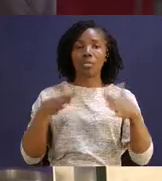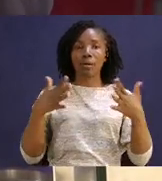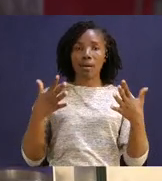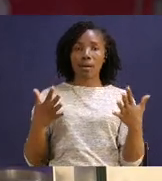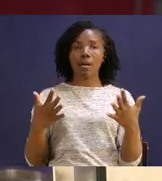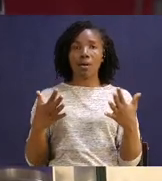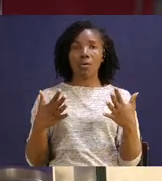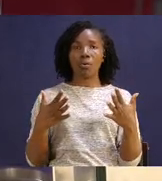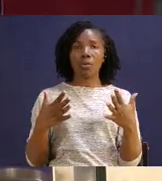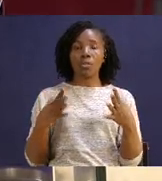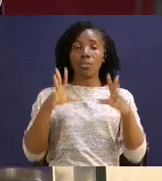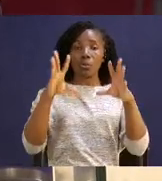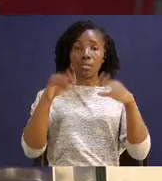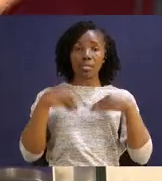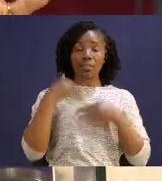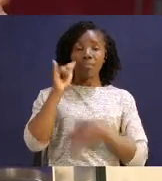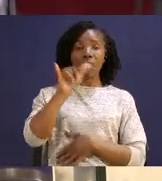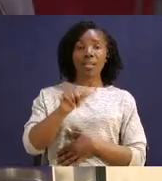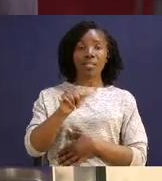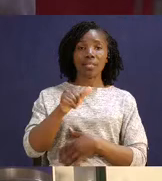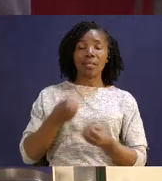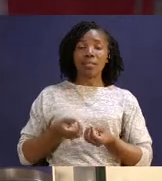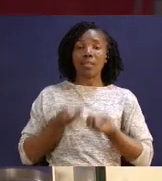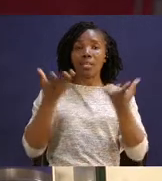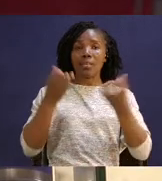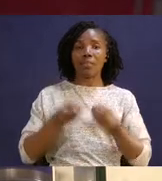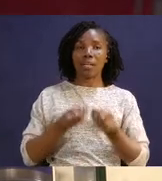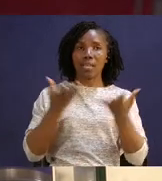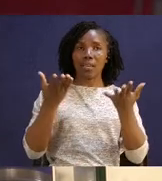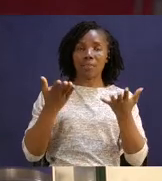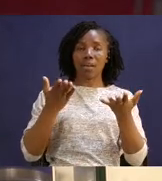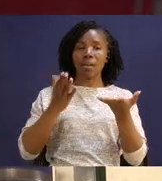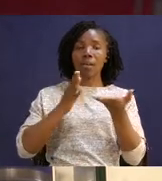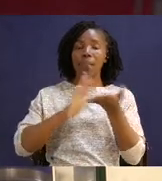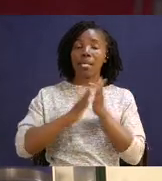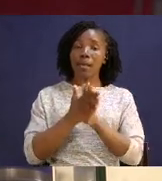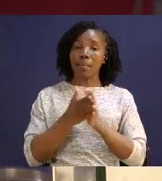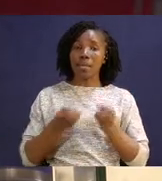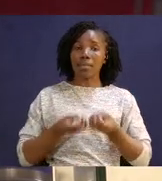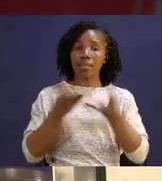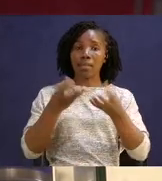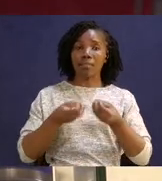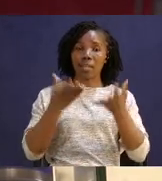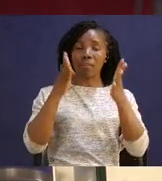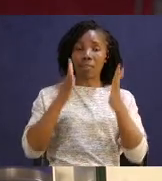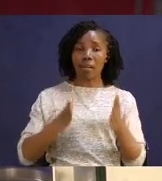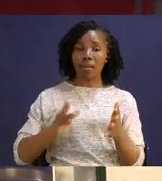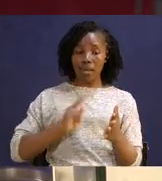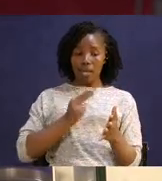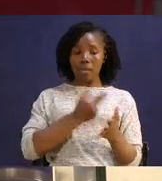that generosity, be our generosity, so that we can be generous.